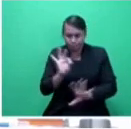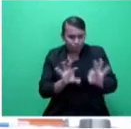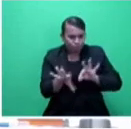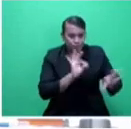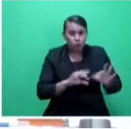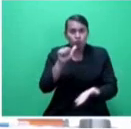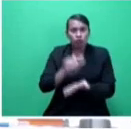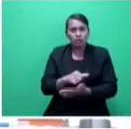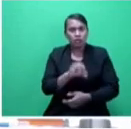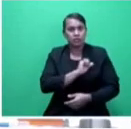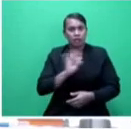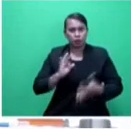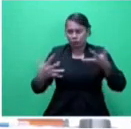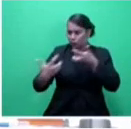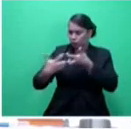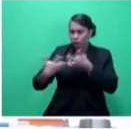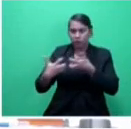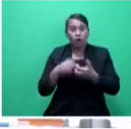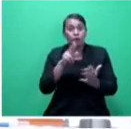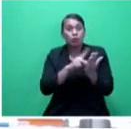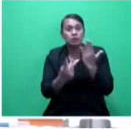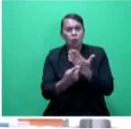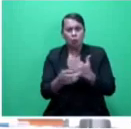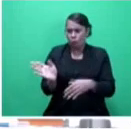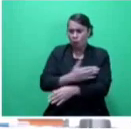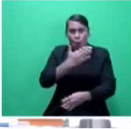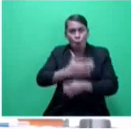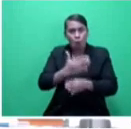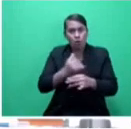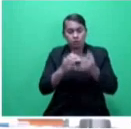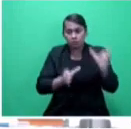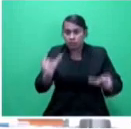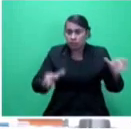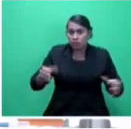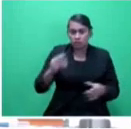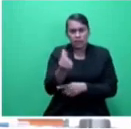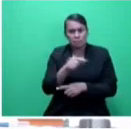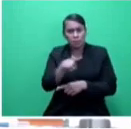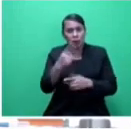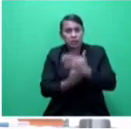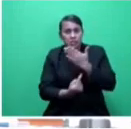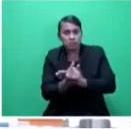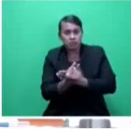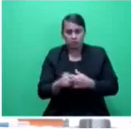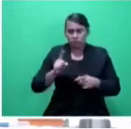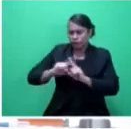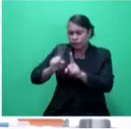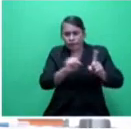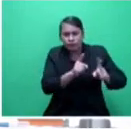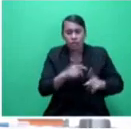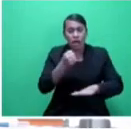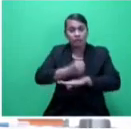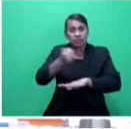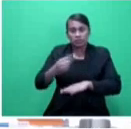regarding the project workers, I mean, there's this sort of situation we had in many government ministries and departments where people